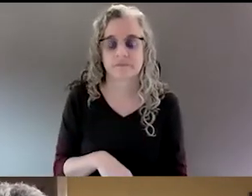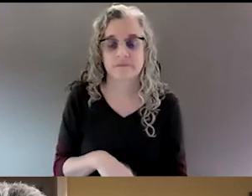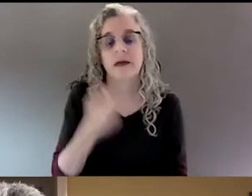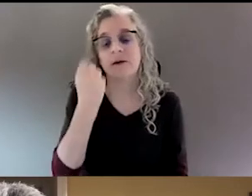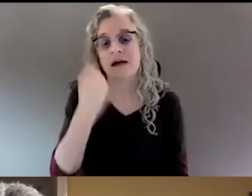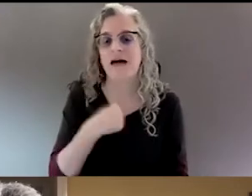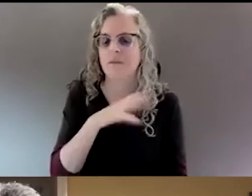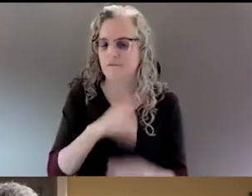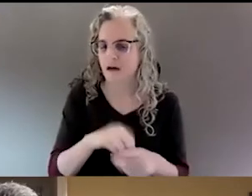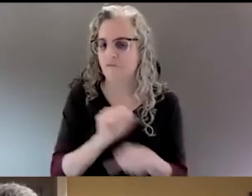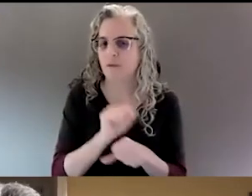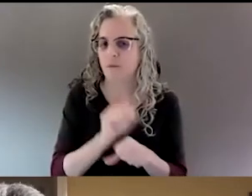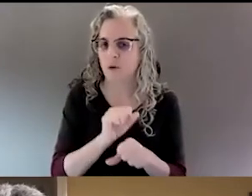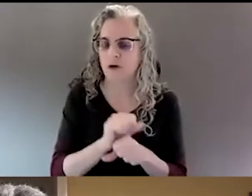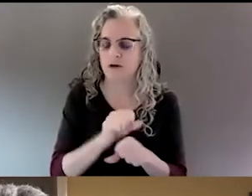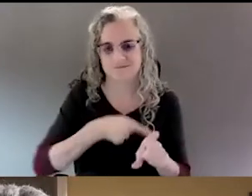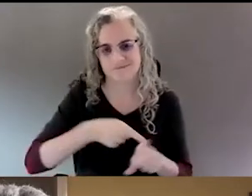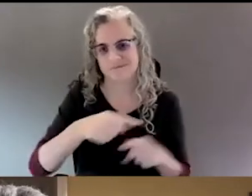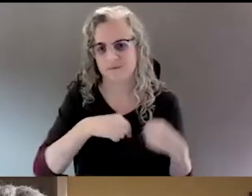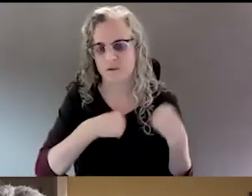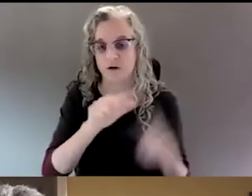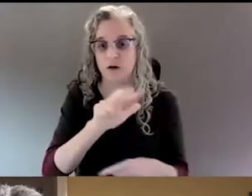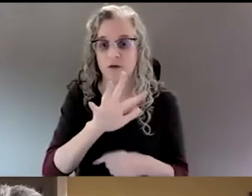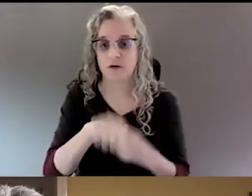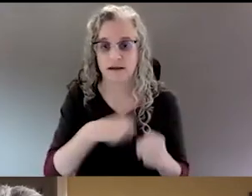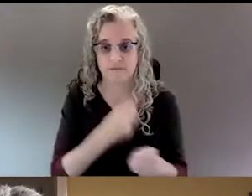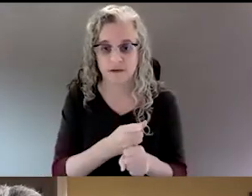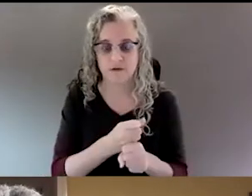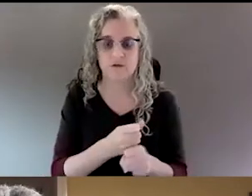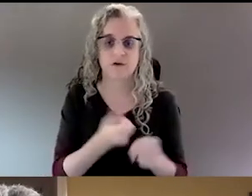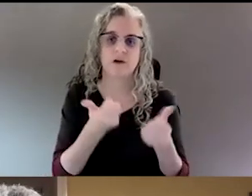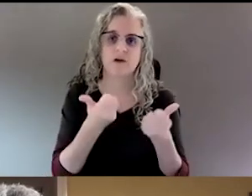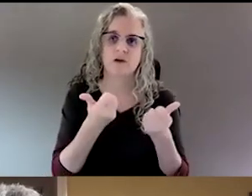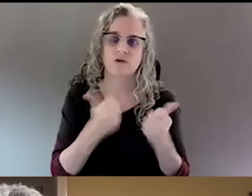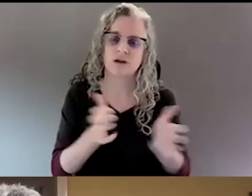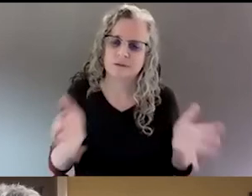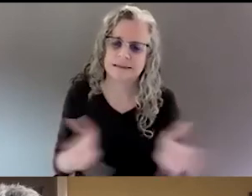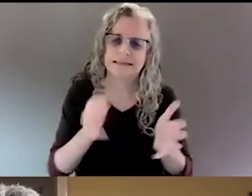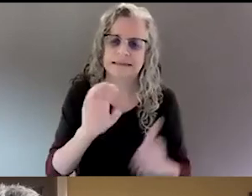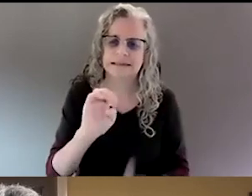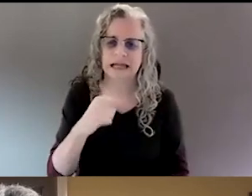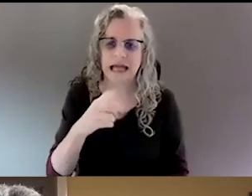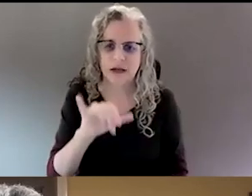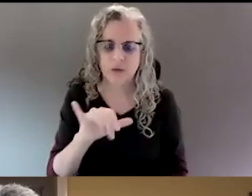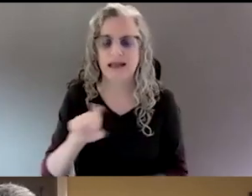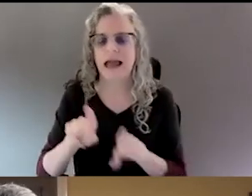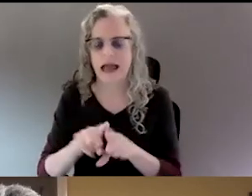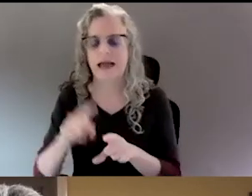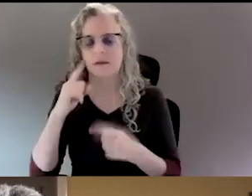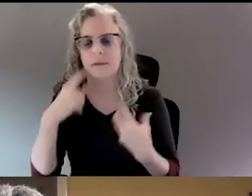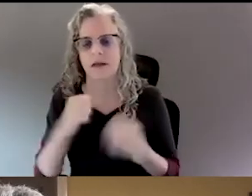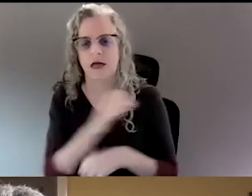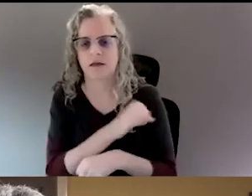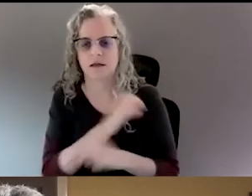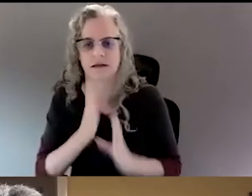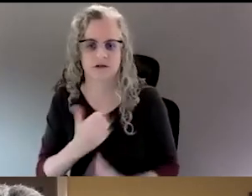about 35 years now in trying to promote equity as a mental health clinician. I learned a long